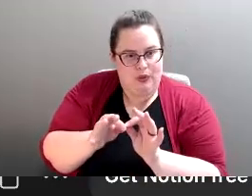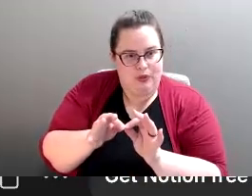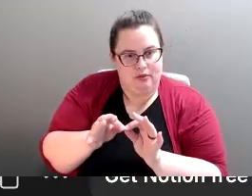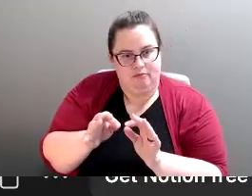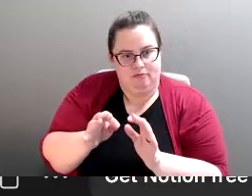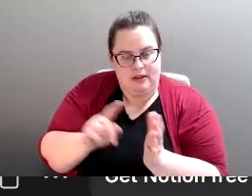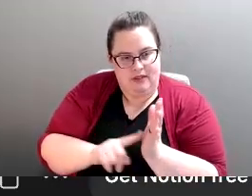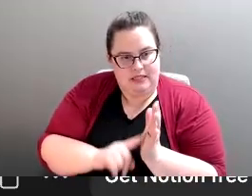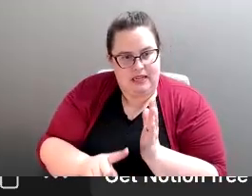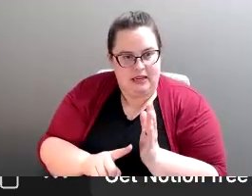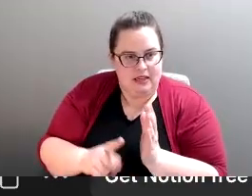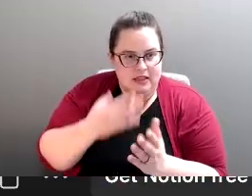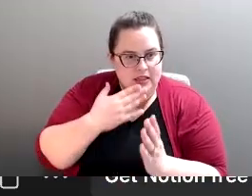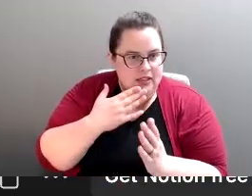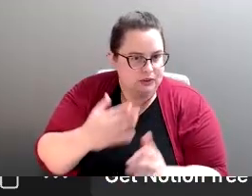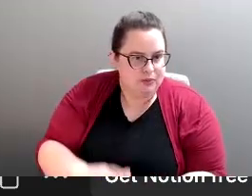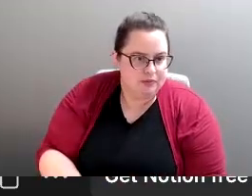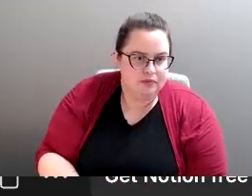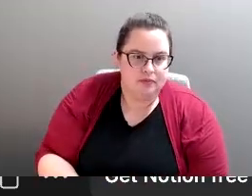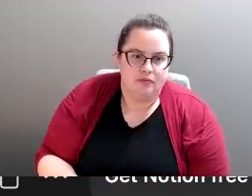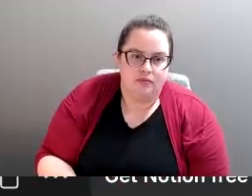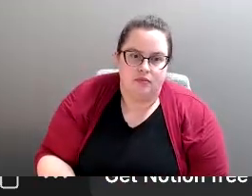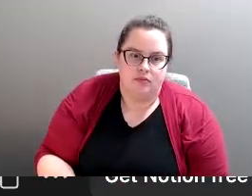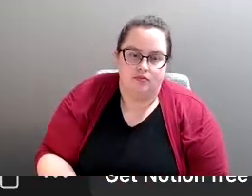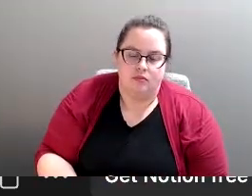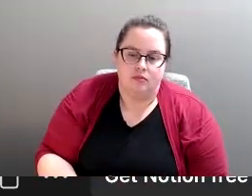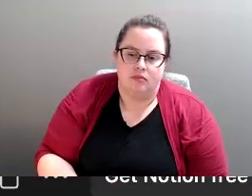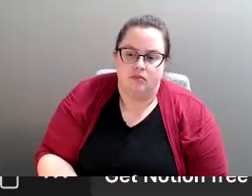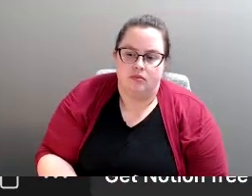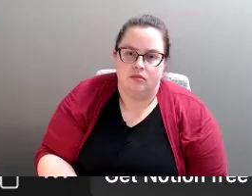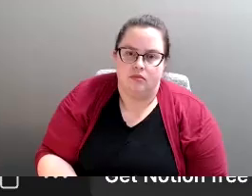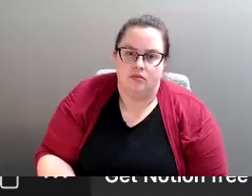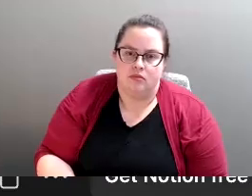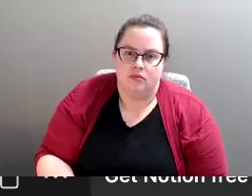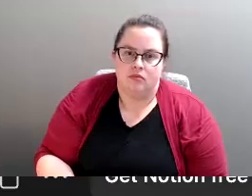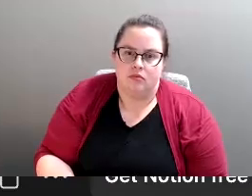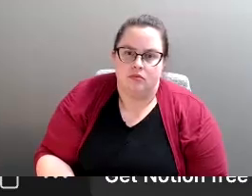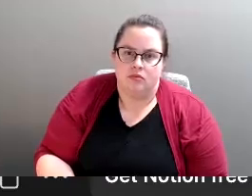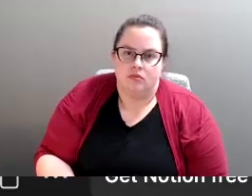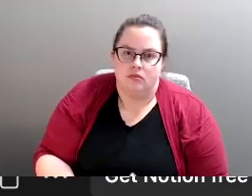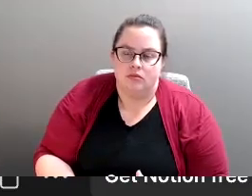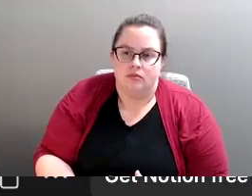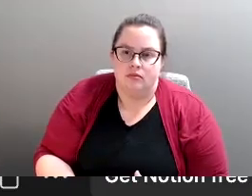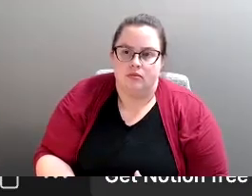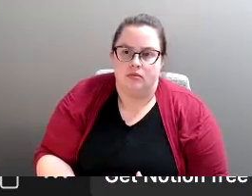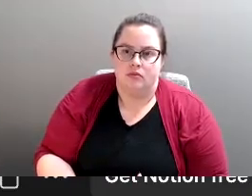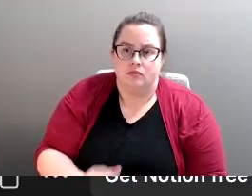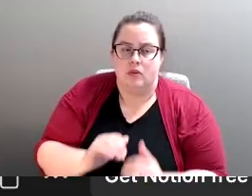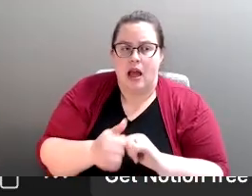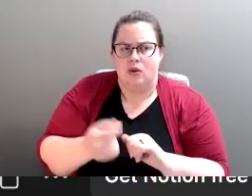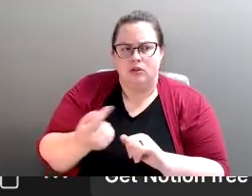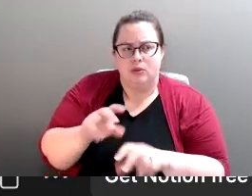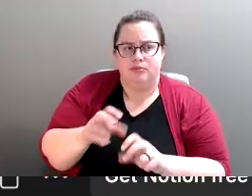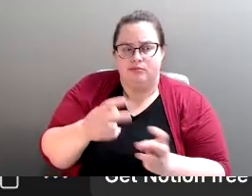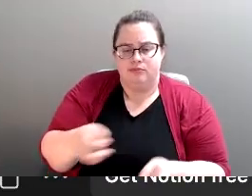for that. Thanks for that, Wes. How does one input PowerPoint, I'm assuming, so AI can evaluate it? You can